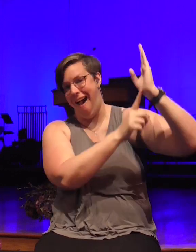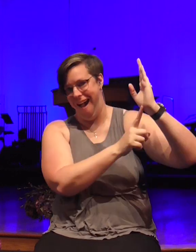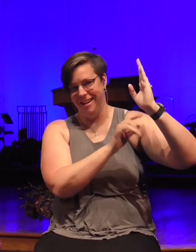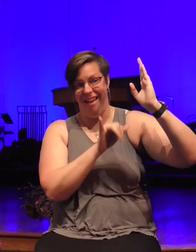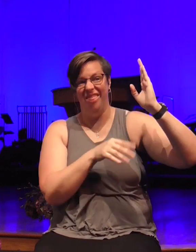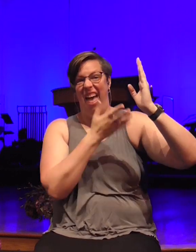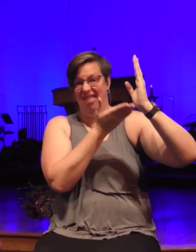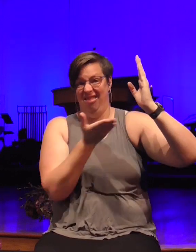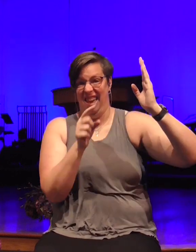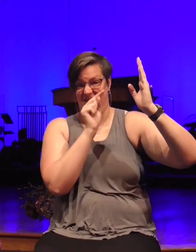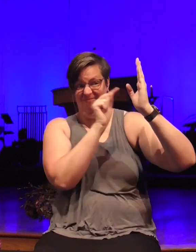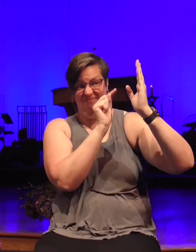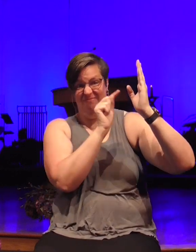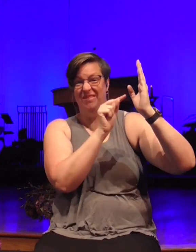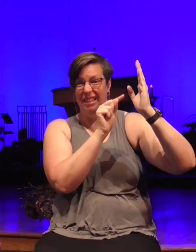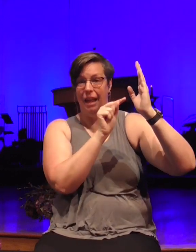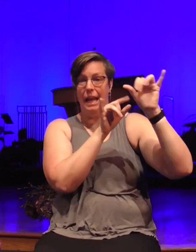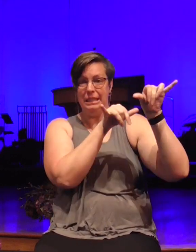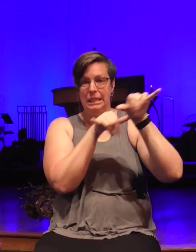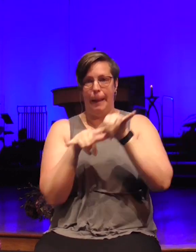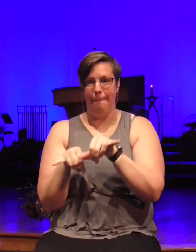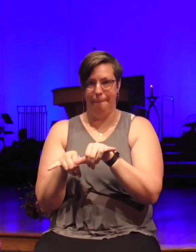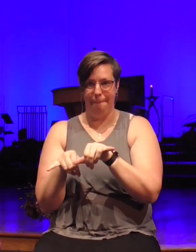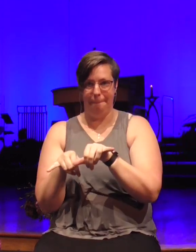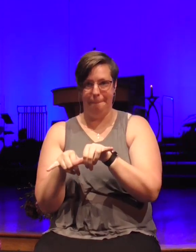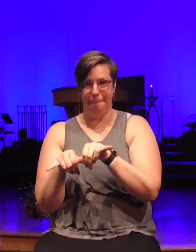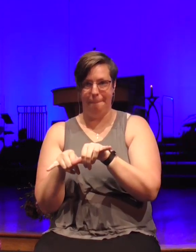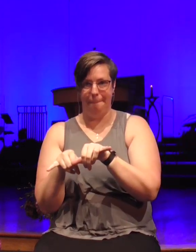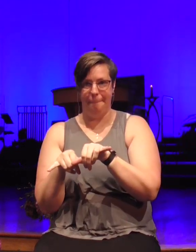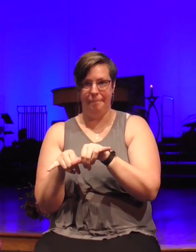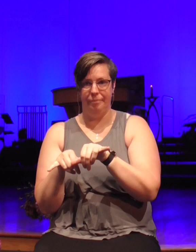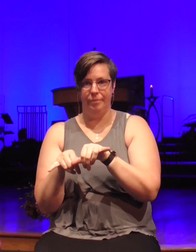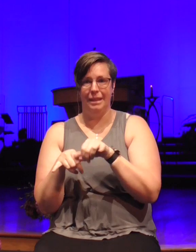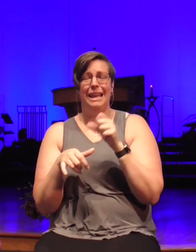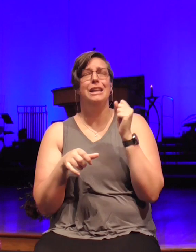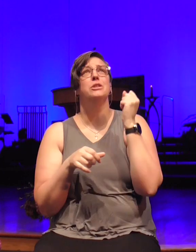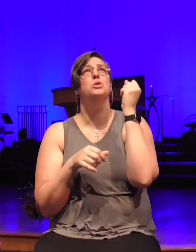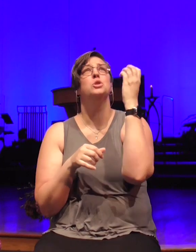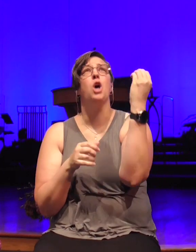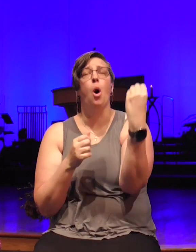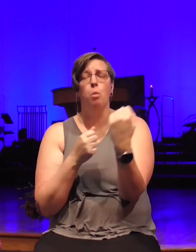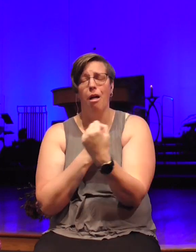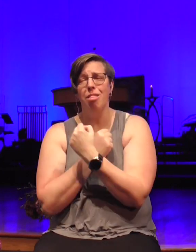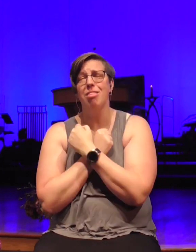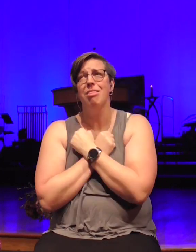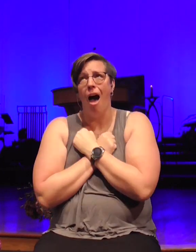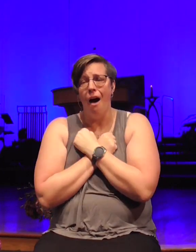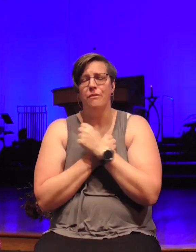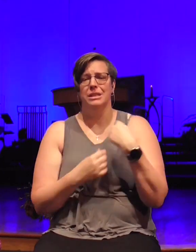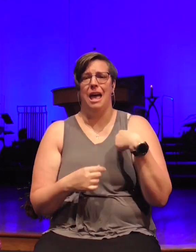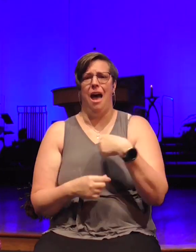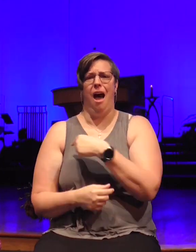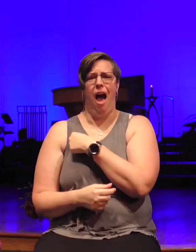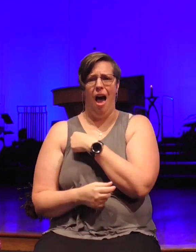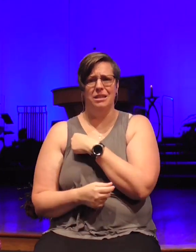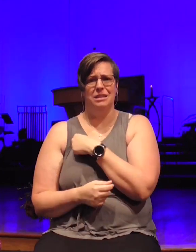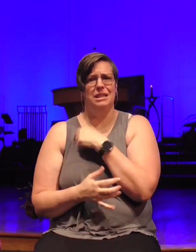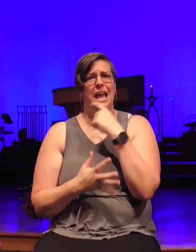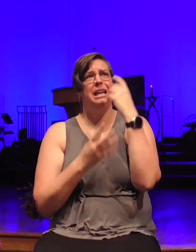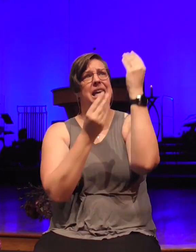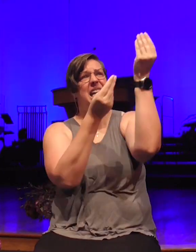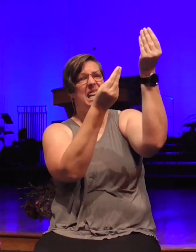all of creation, is much the same way. It so loves us, so imparts itself to